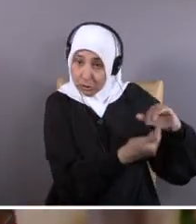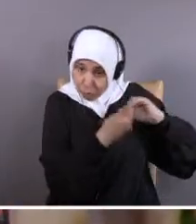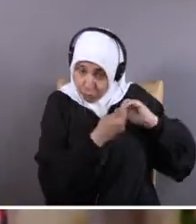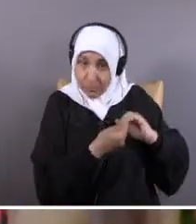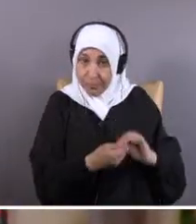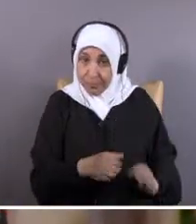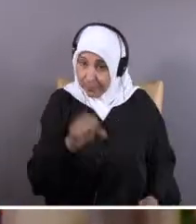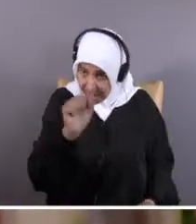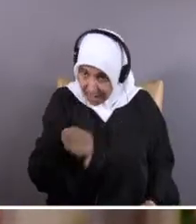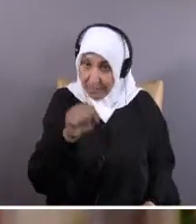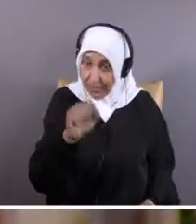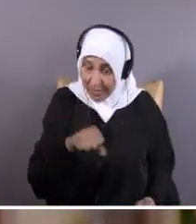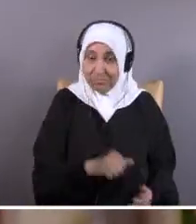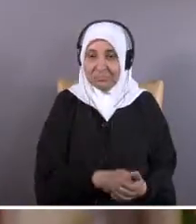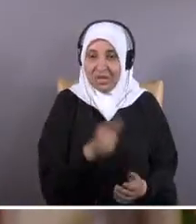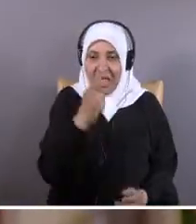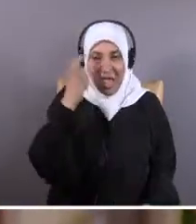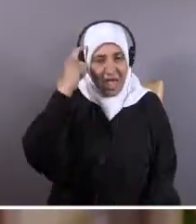That is wisdom.